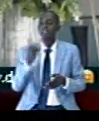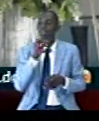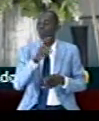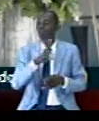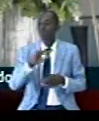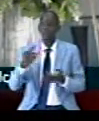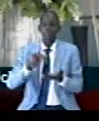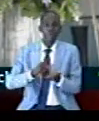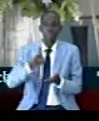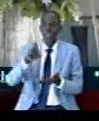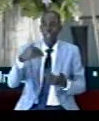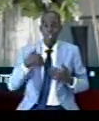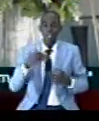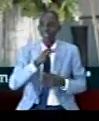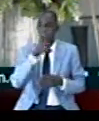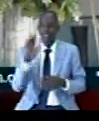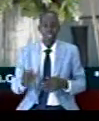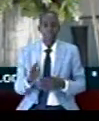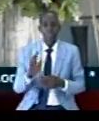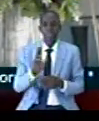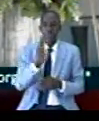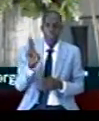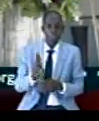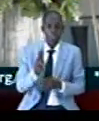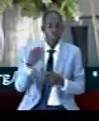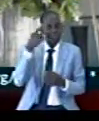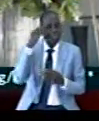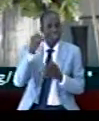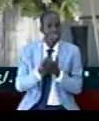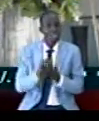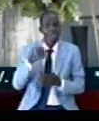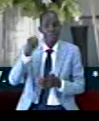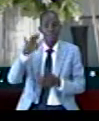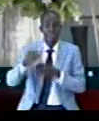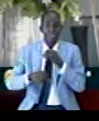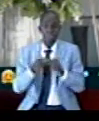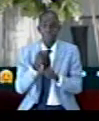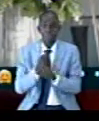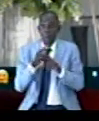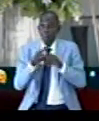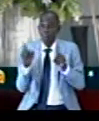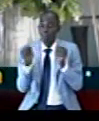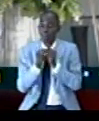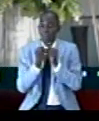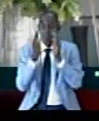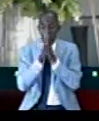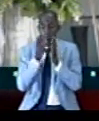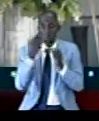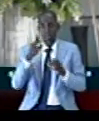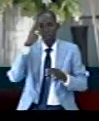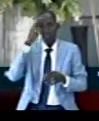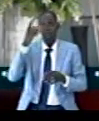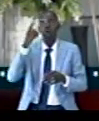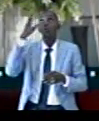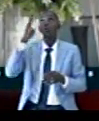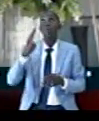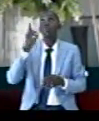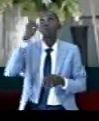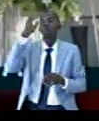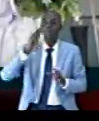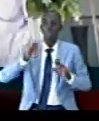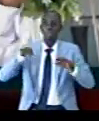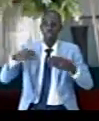taken. Anyone I knew in my life for these 15 years, but with the prayer of the man of God, God healed me